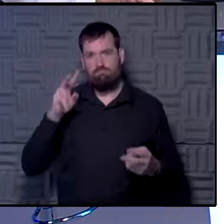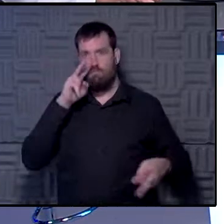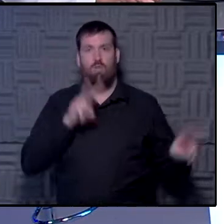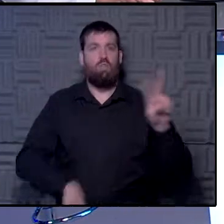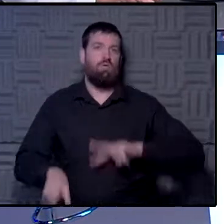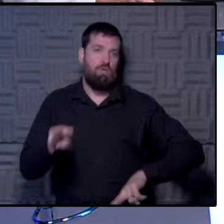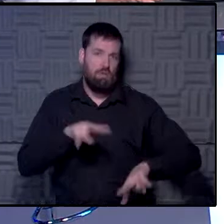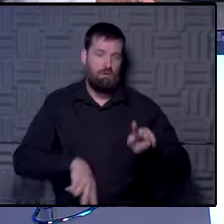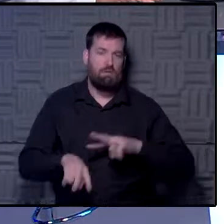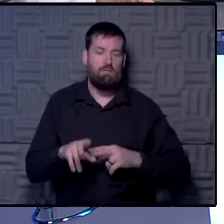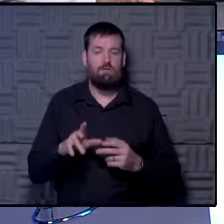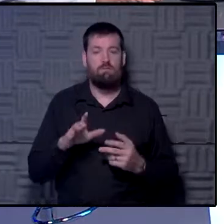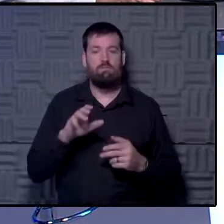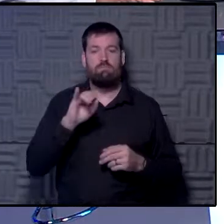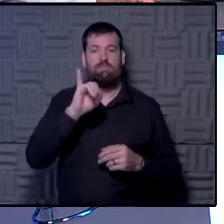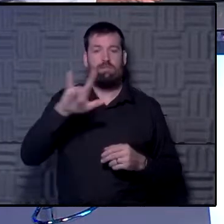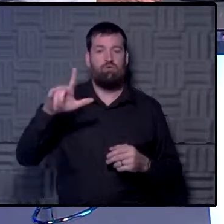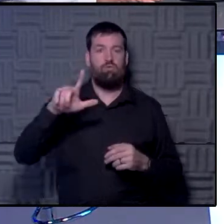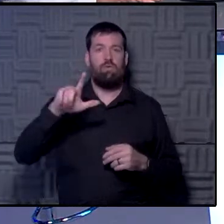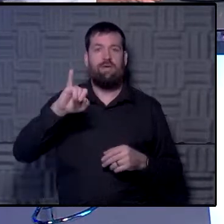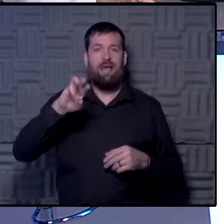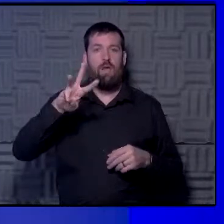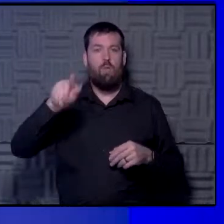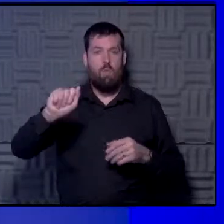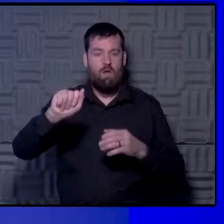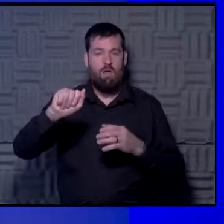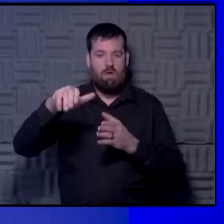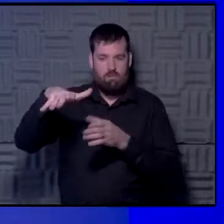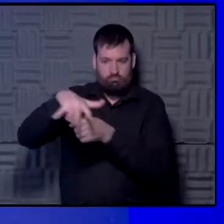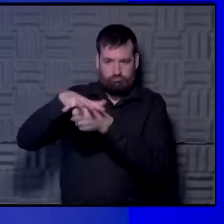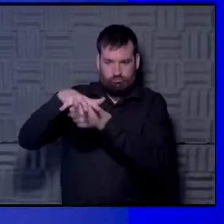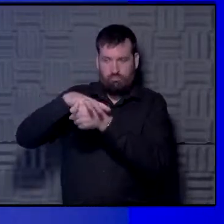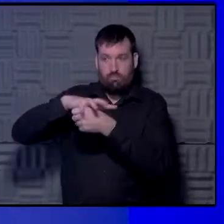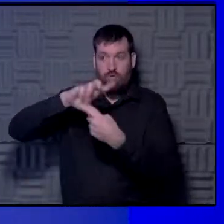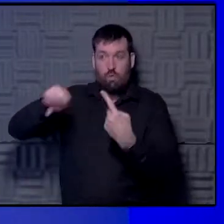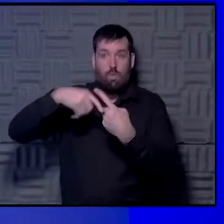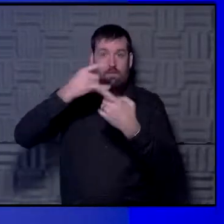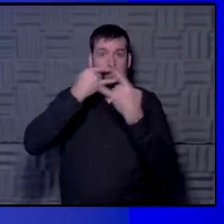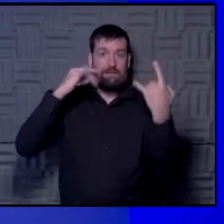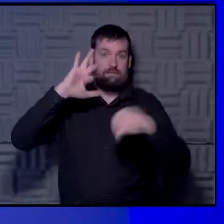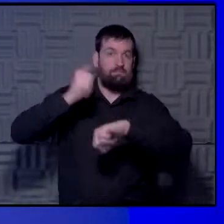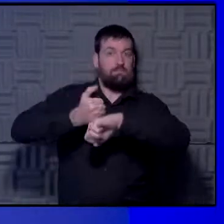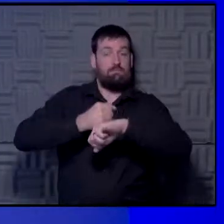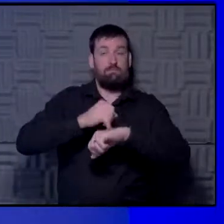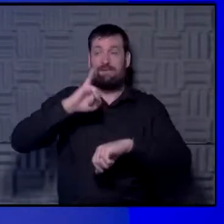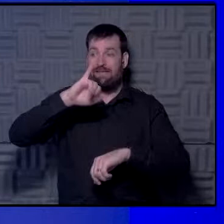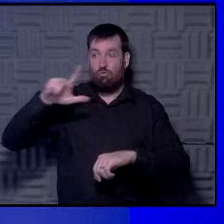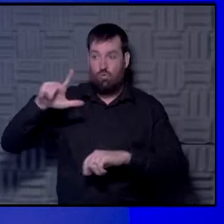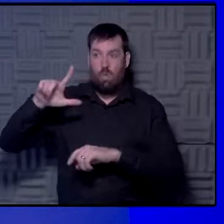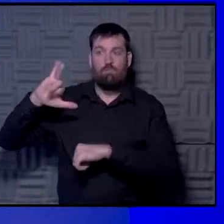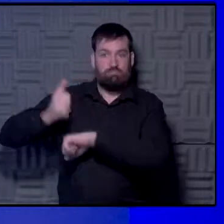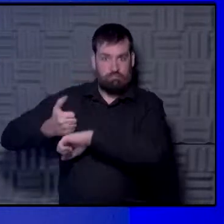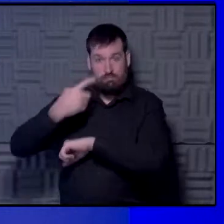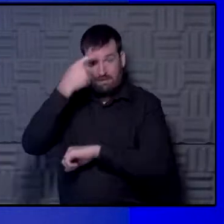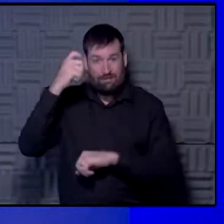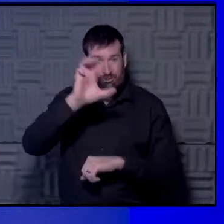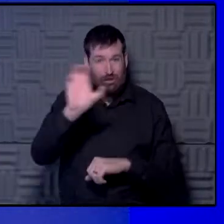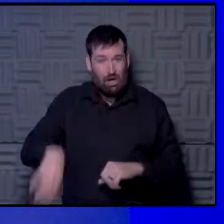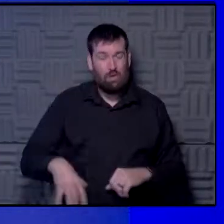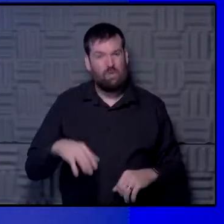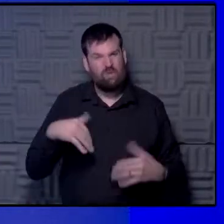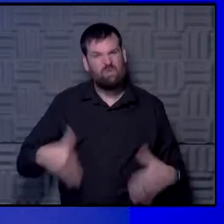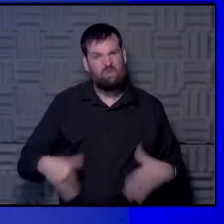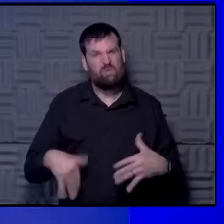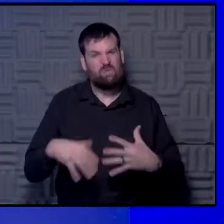the Illinois-Iowa border that looked at when mask mandates were put in. Illinois did put one in because, remember, Chicago got hit pretty